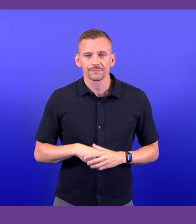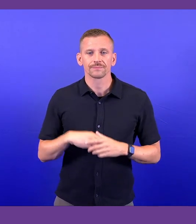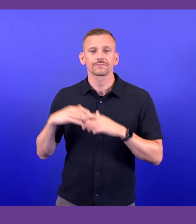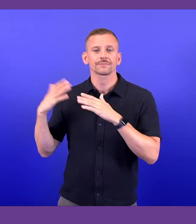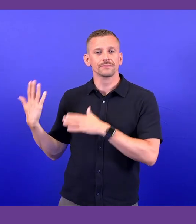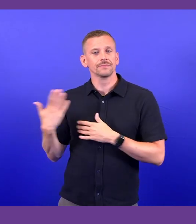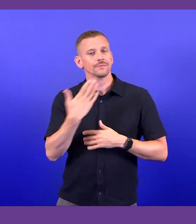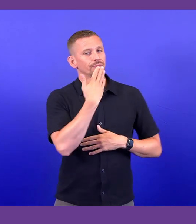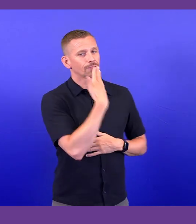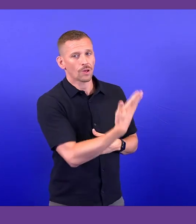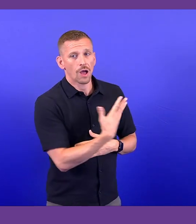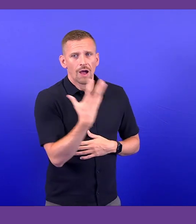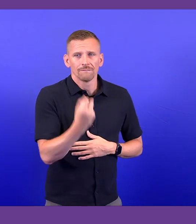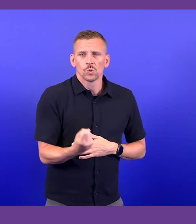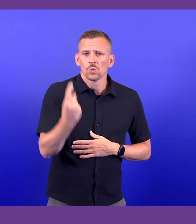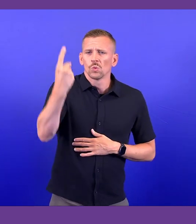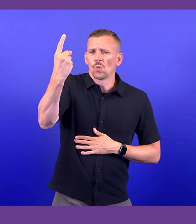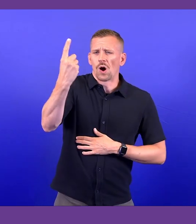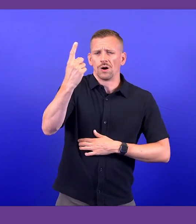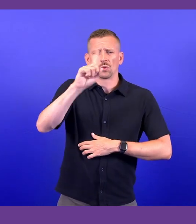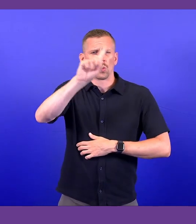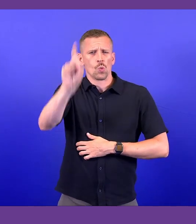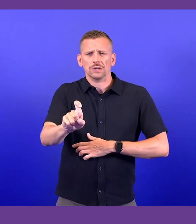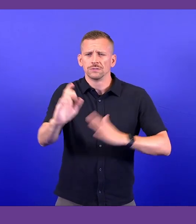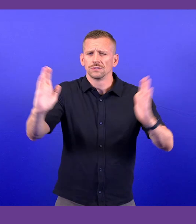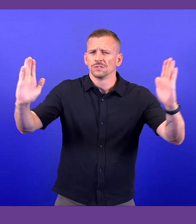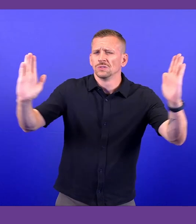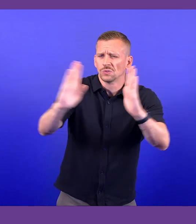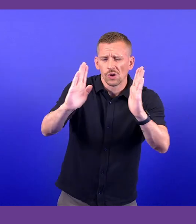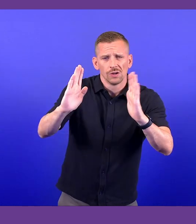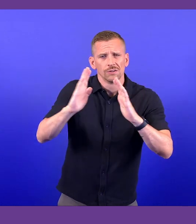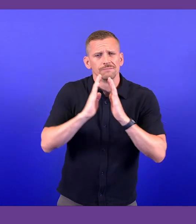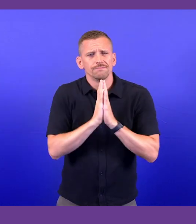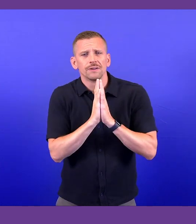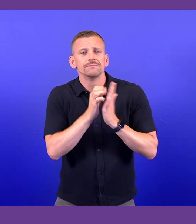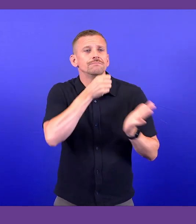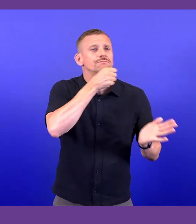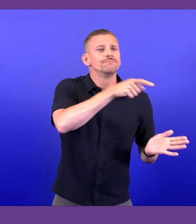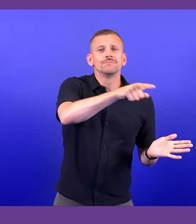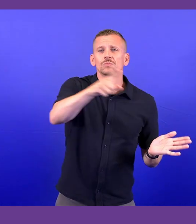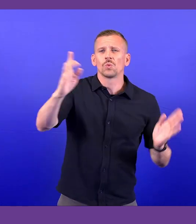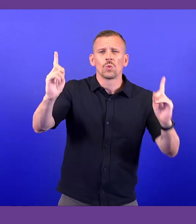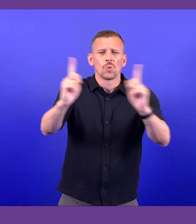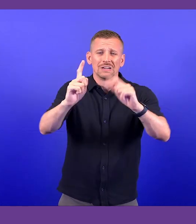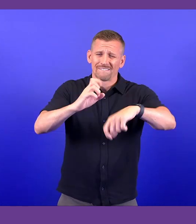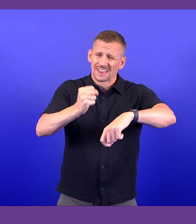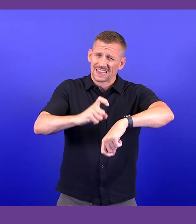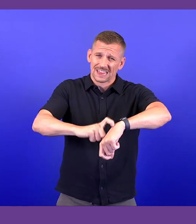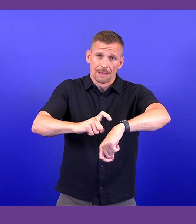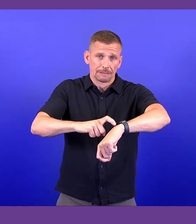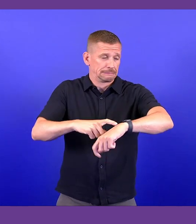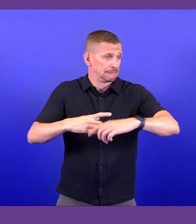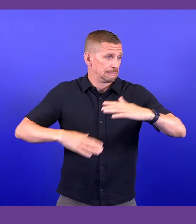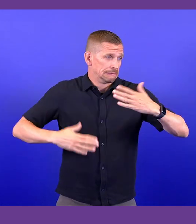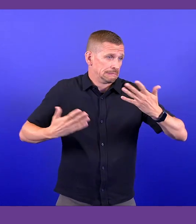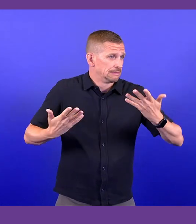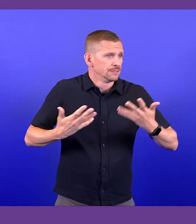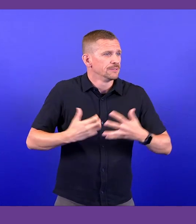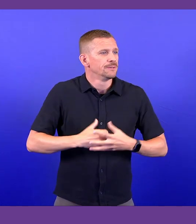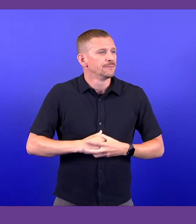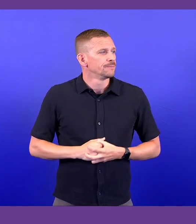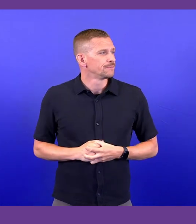could. Keep it brief if you wouldn't mind, otherwise we'll be out of time. Thank you. I just wanted to point to another